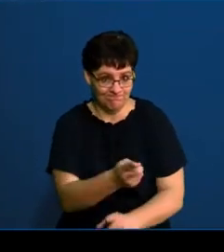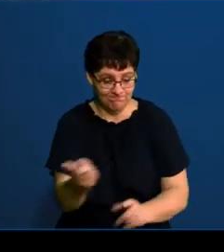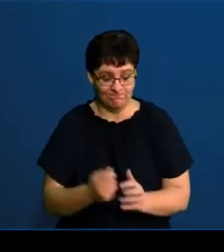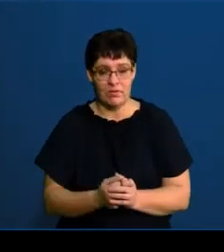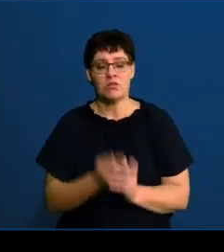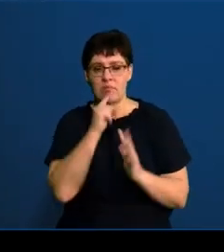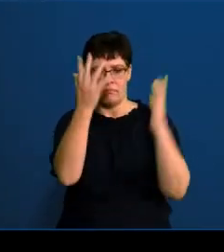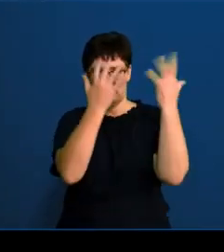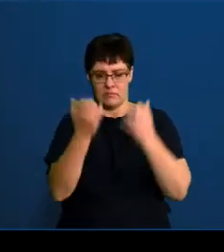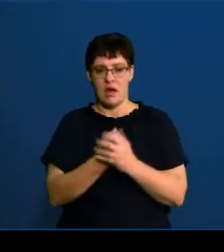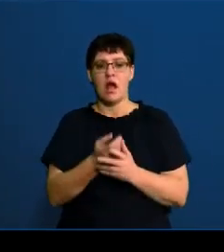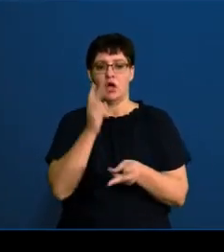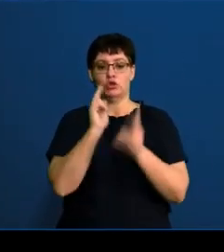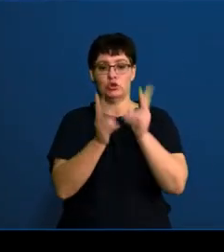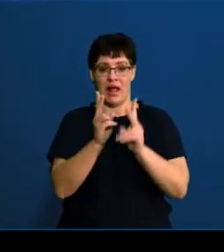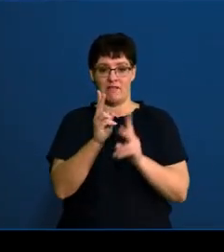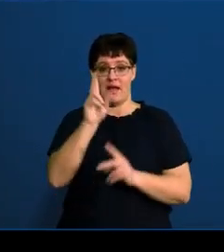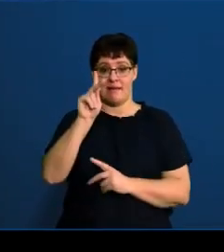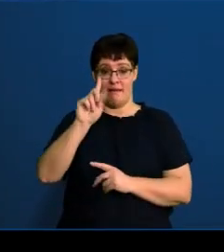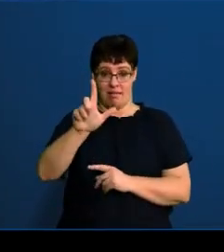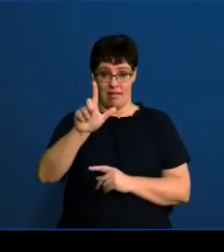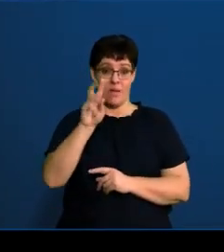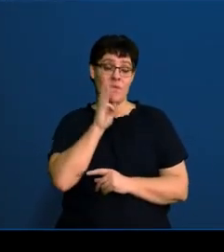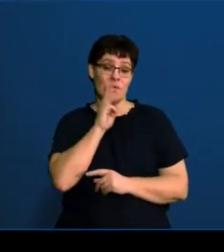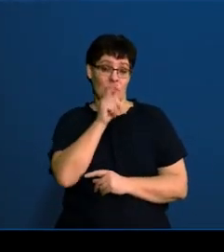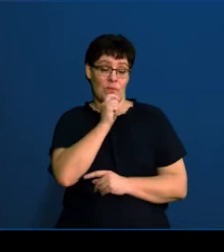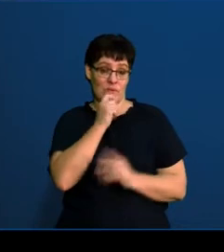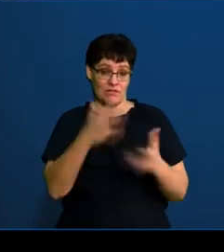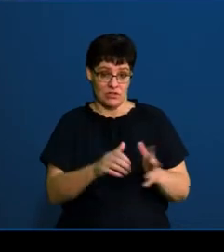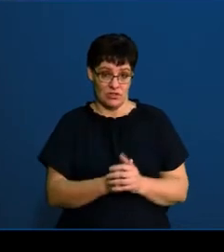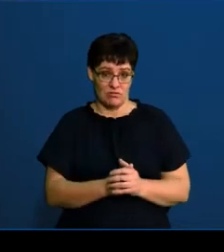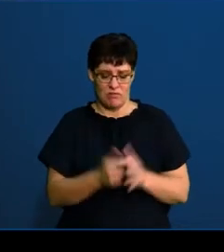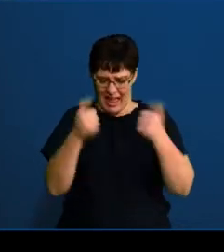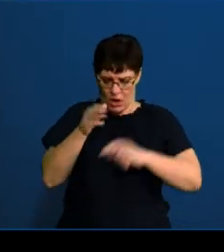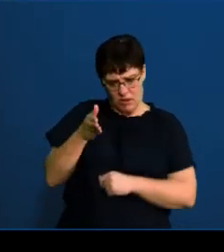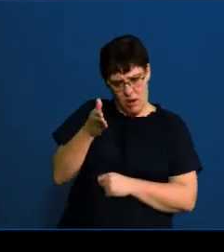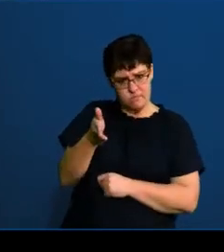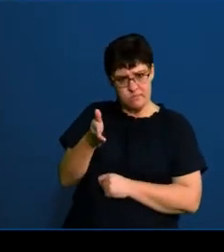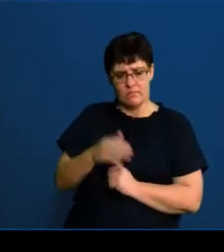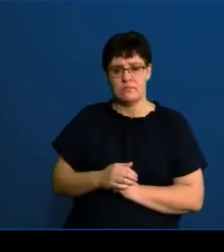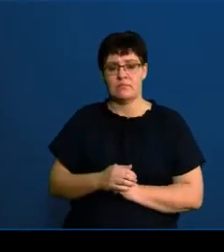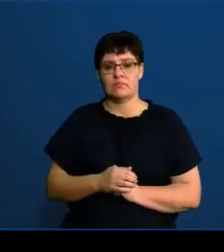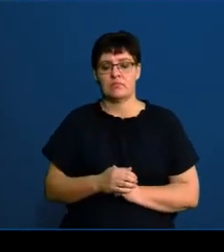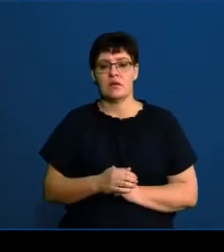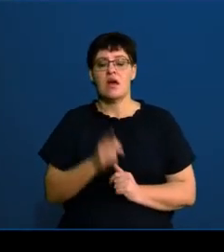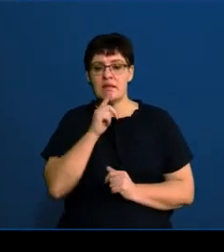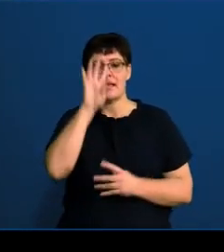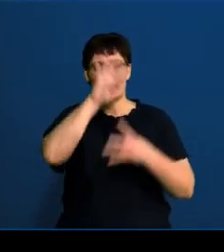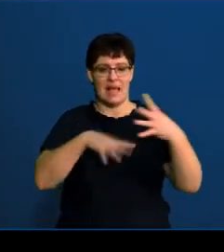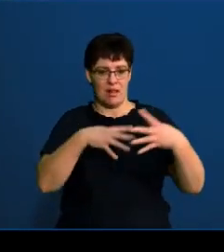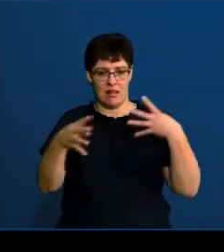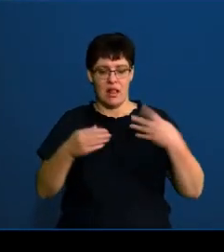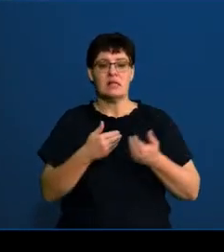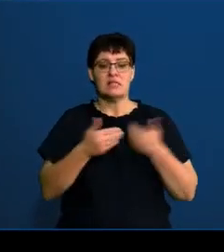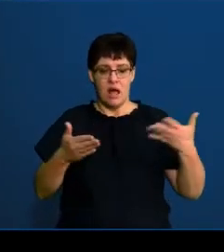We used 12 kilolitres of water. That's what the account used. So I'm going to go through this table, and I'm actually going to start at the